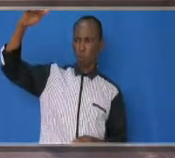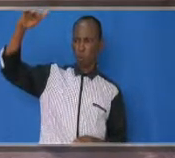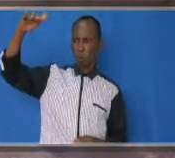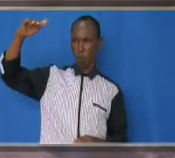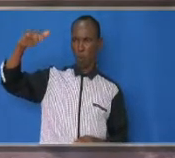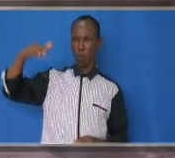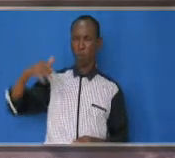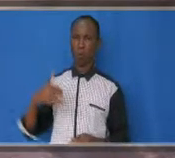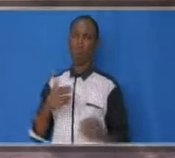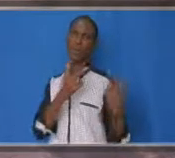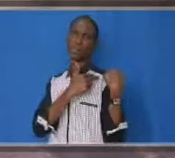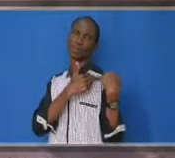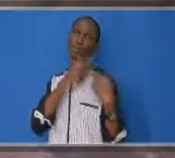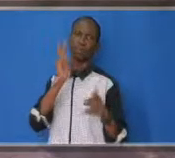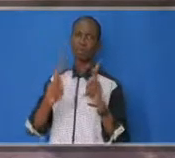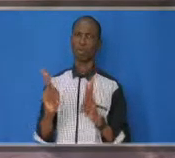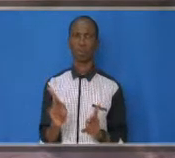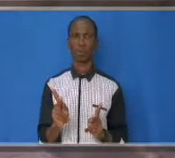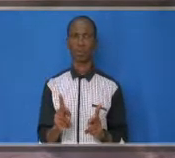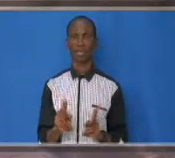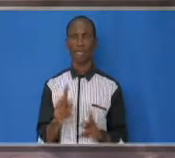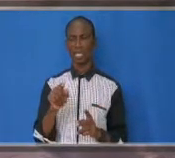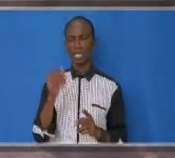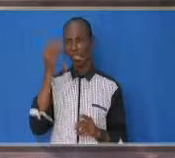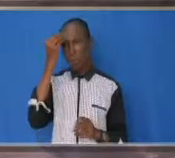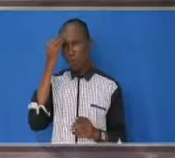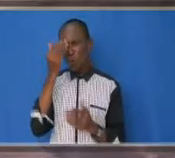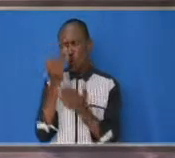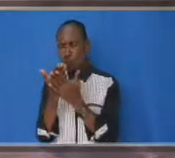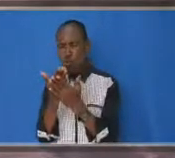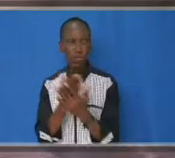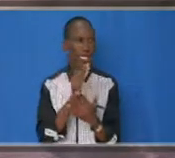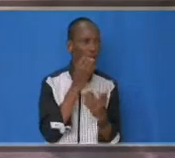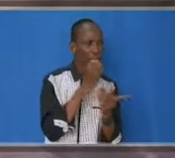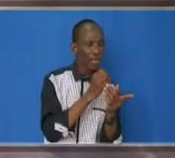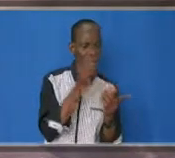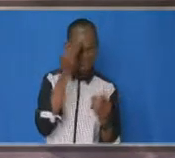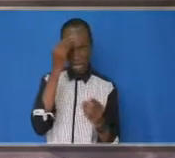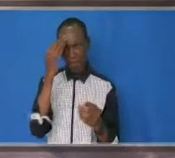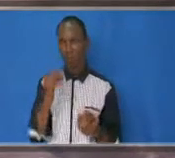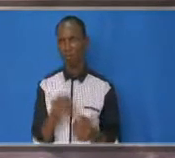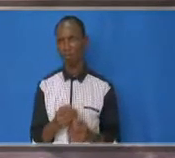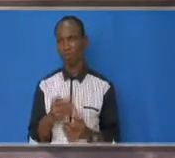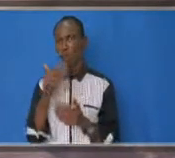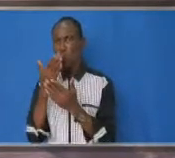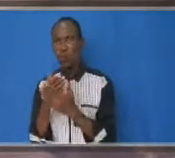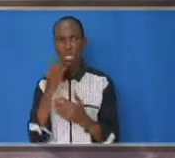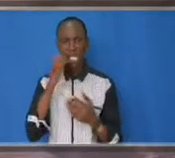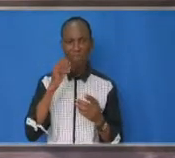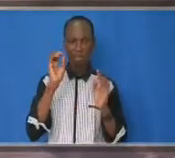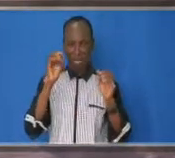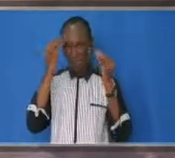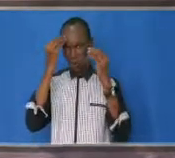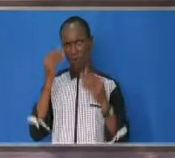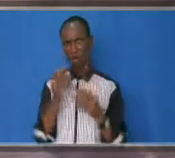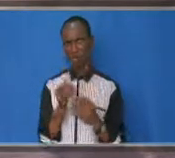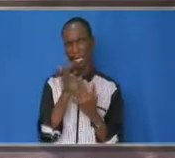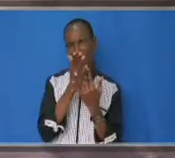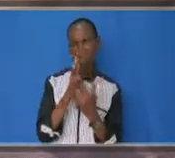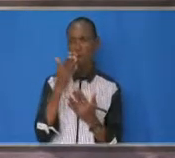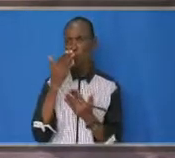the glory of the Father, even so we also should walk in newness